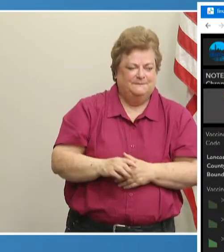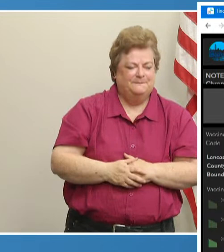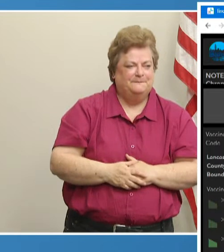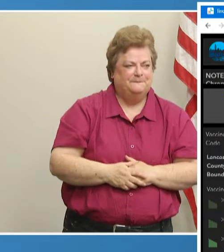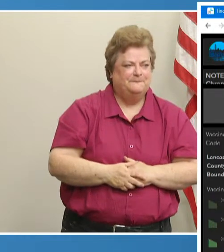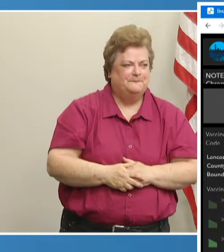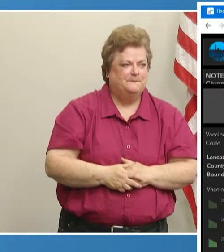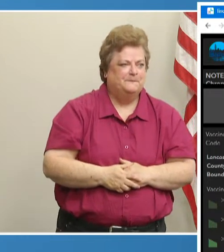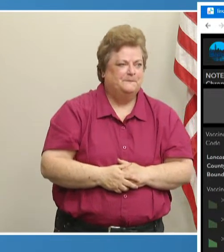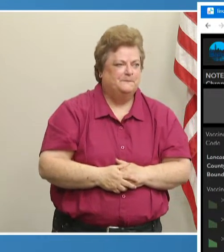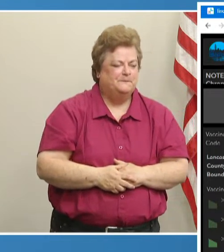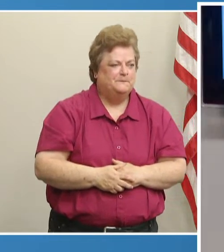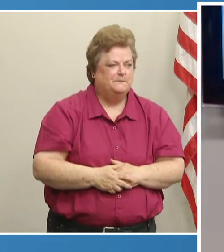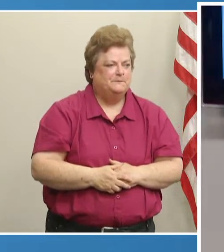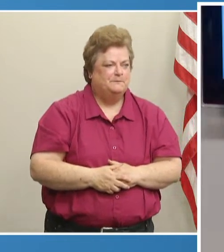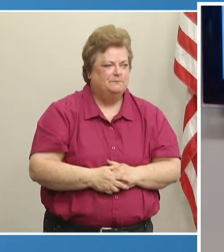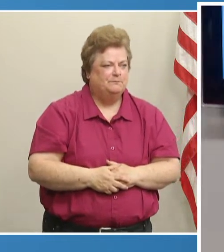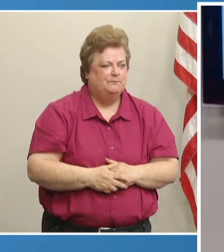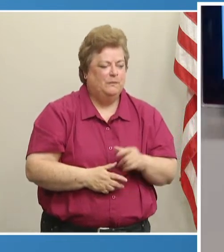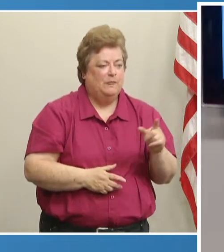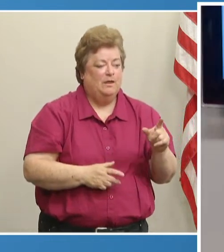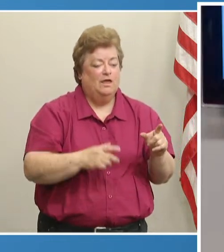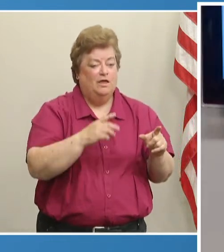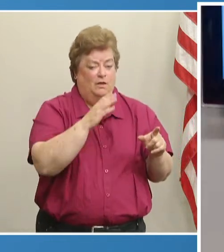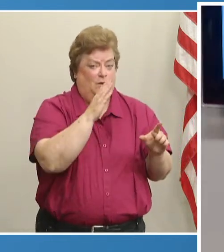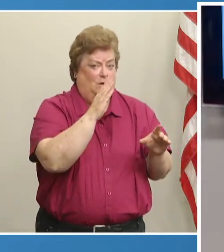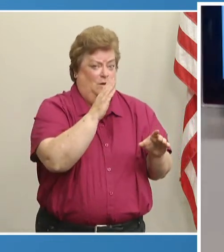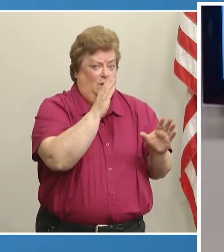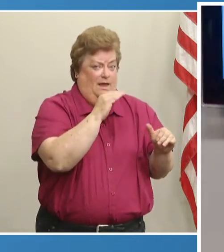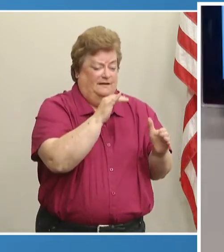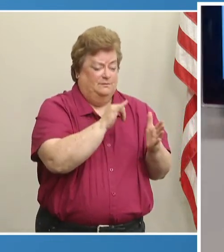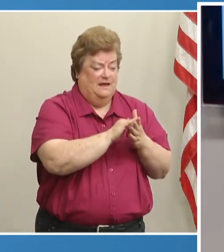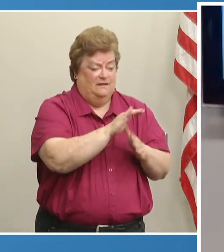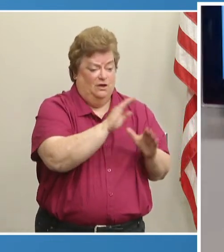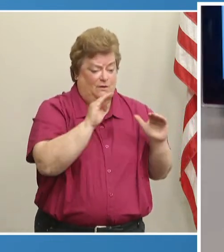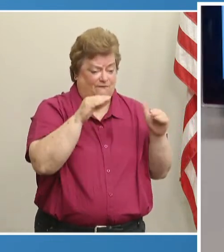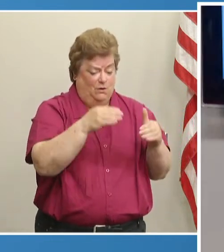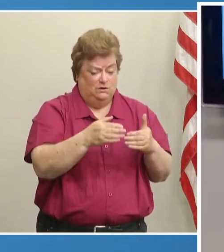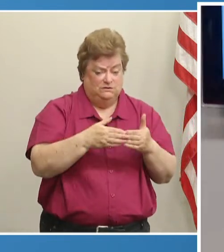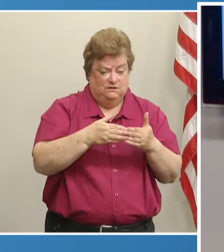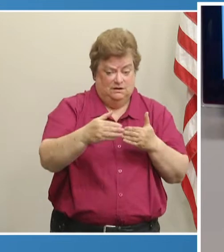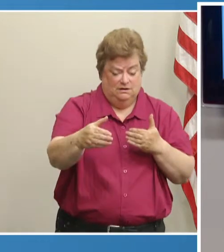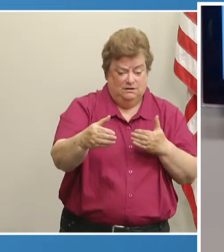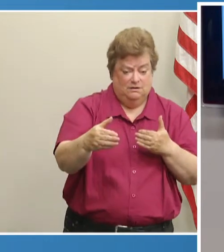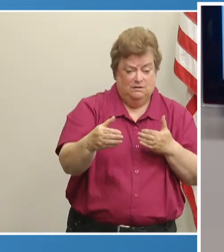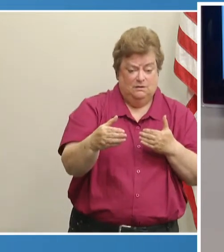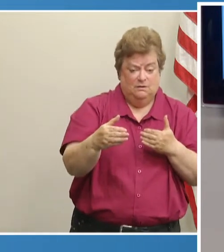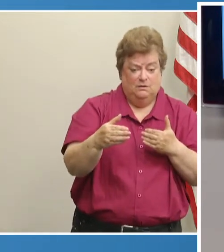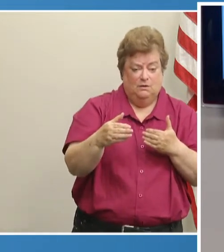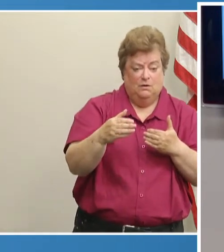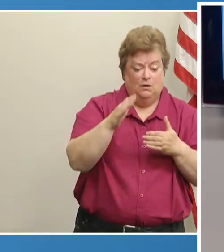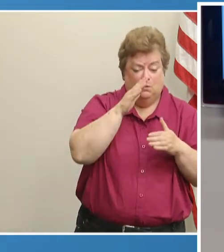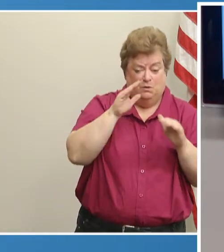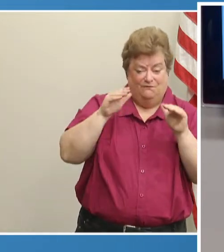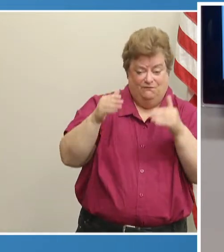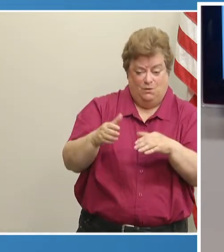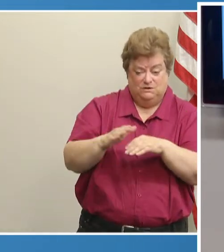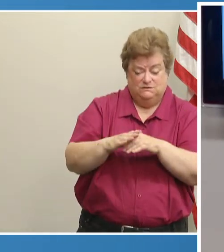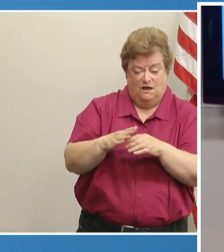population. And so would you expect that your focus going forward is going to be more on those